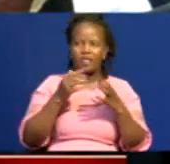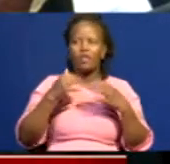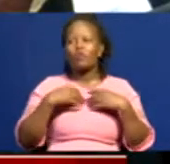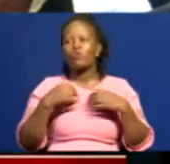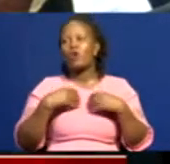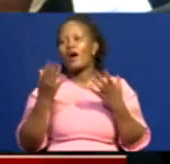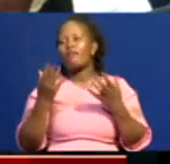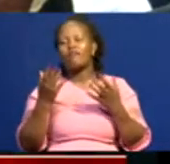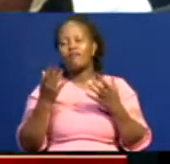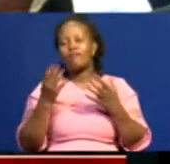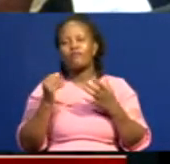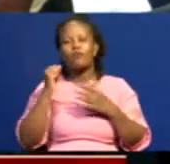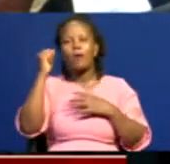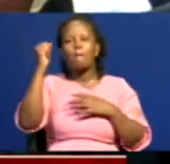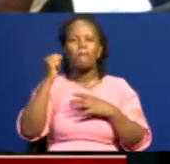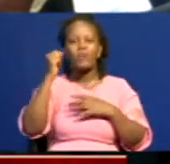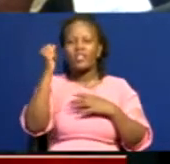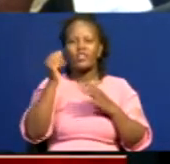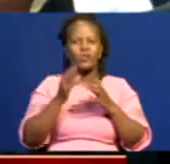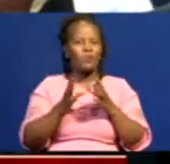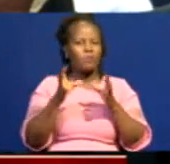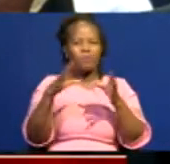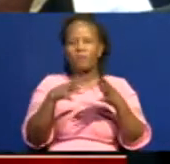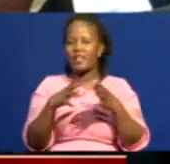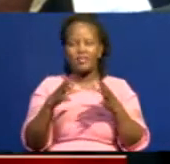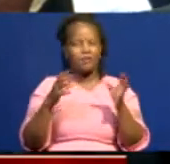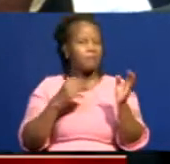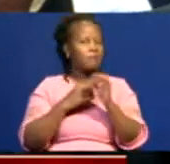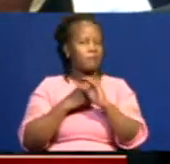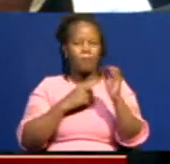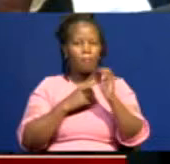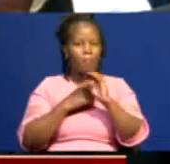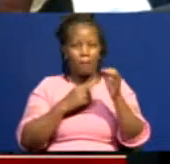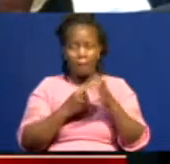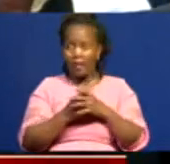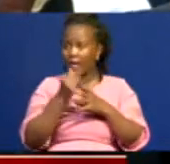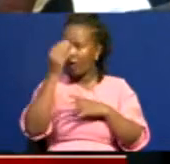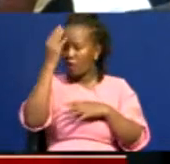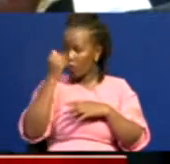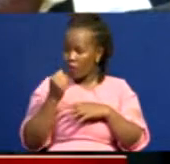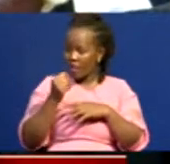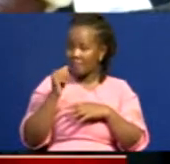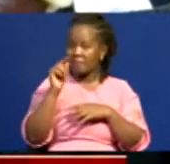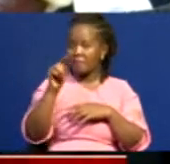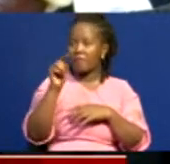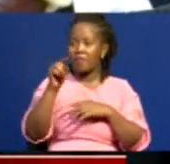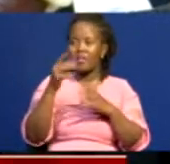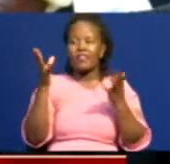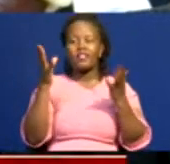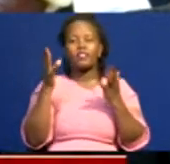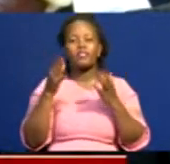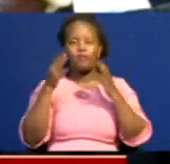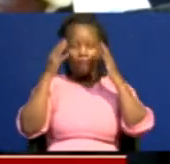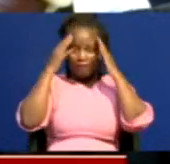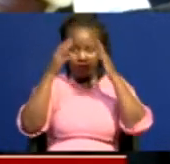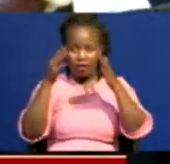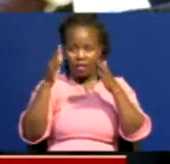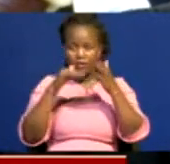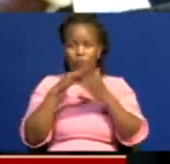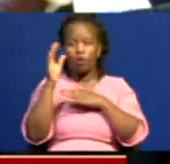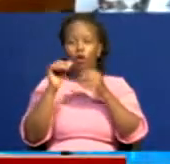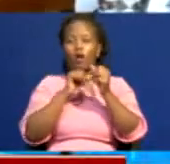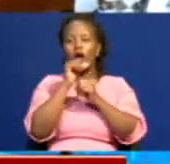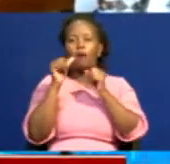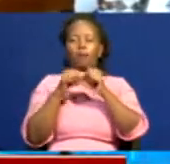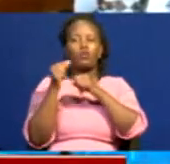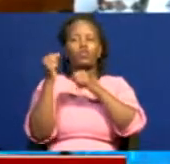as the political party tribunal. Why, my lord? Because that question deals with the sovereignty